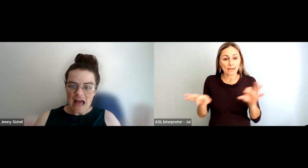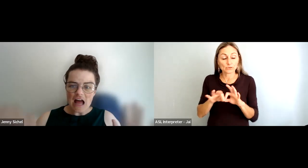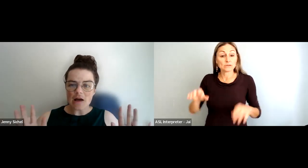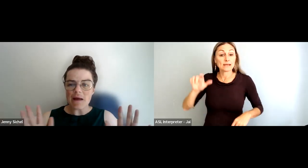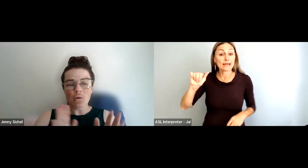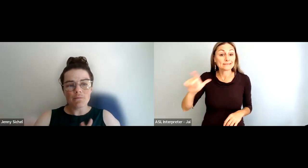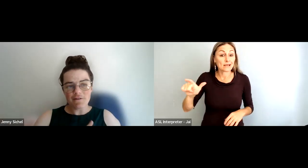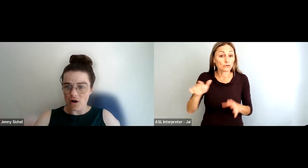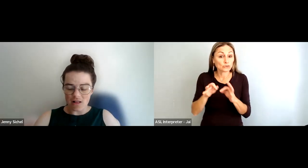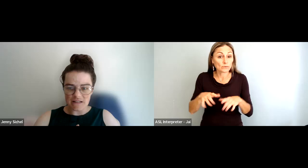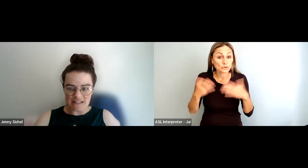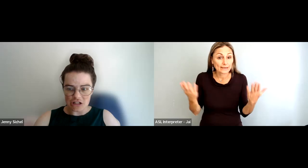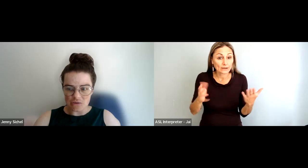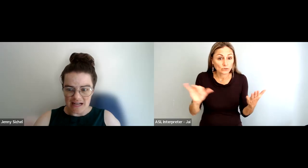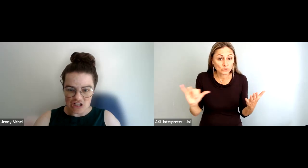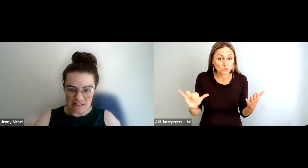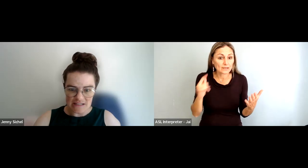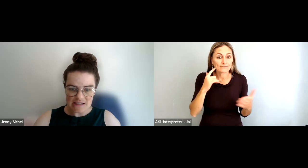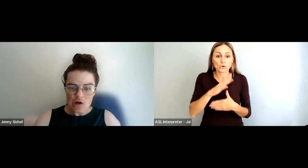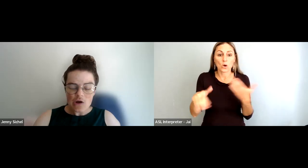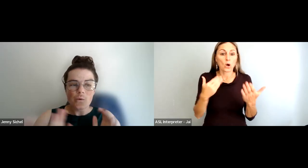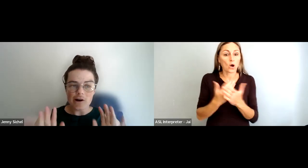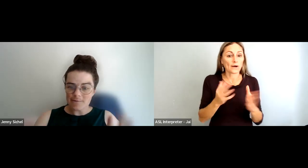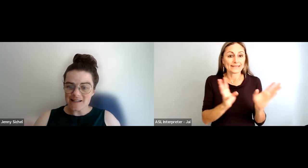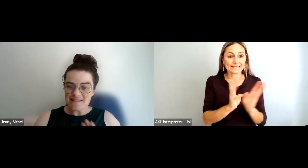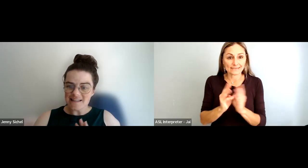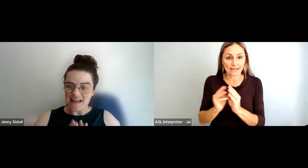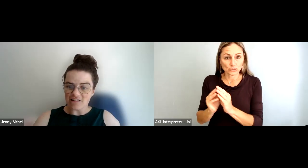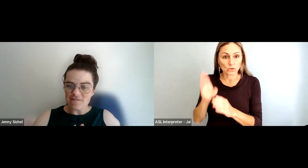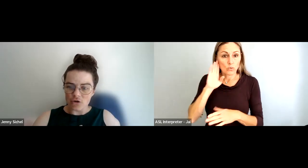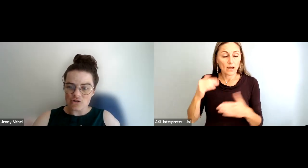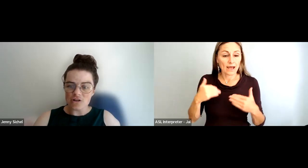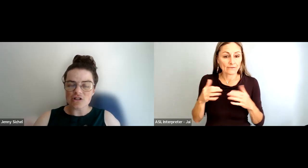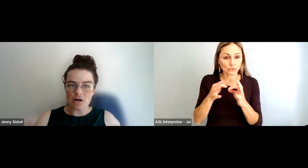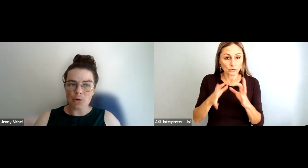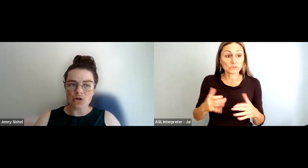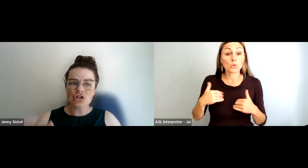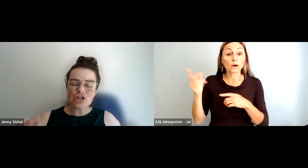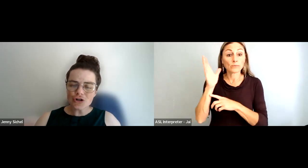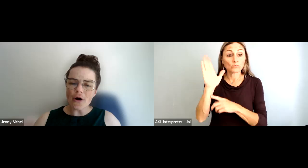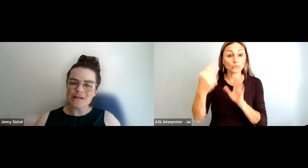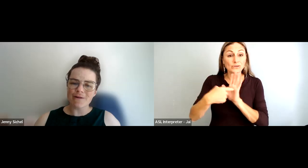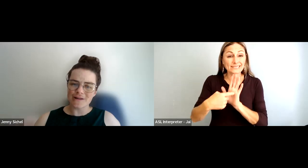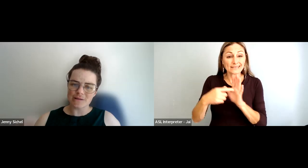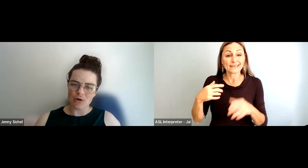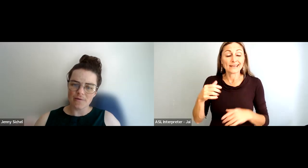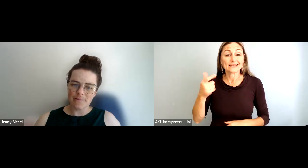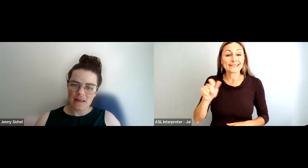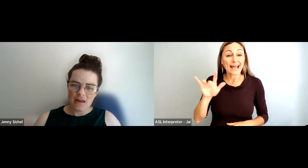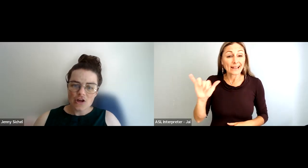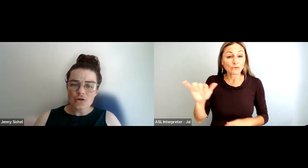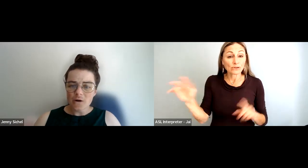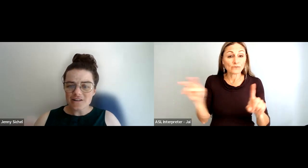today and will be for all of the Institute sessions. We are presenting in gallery view, so the interpreter should always be